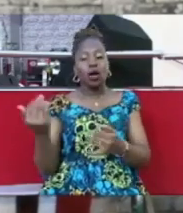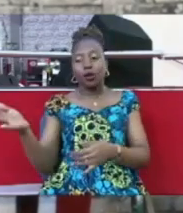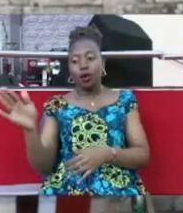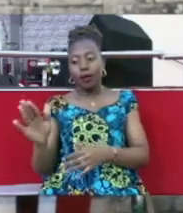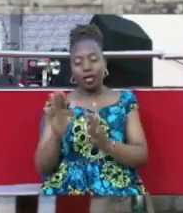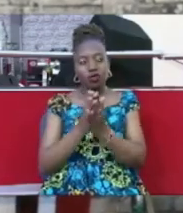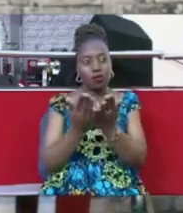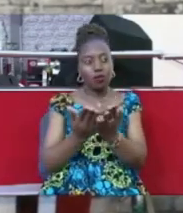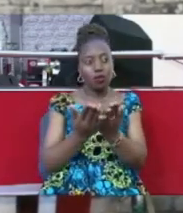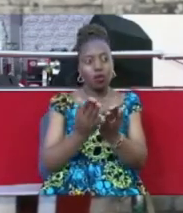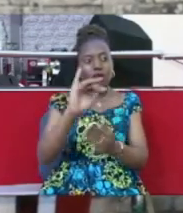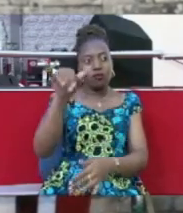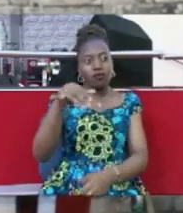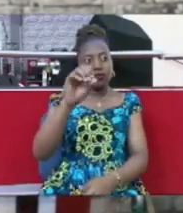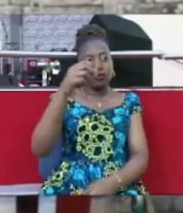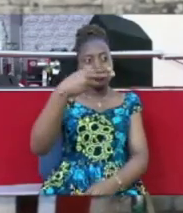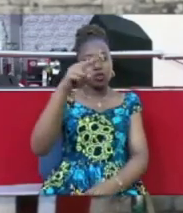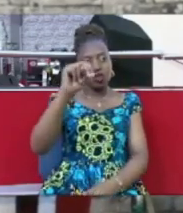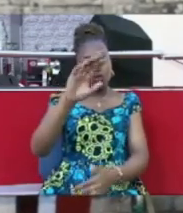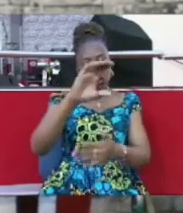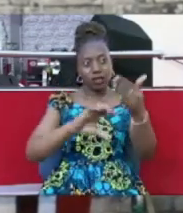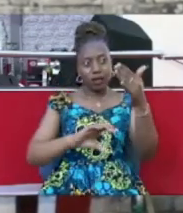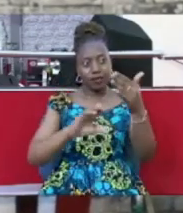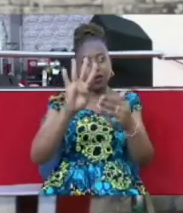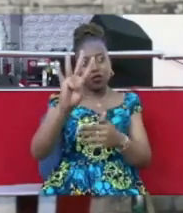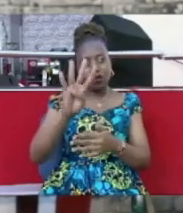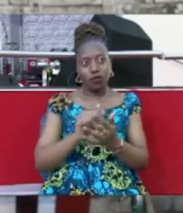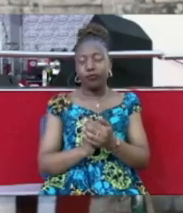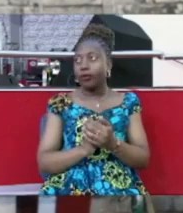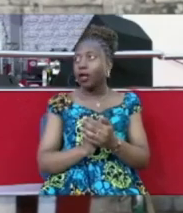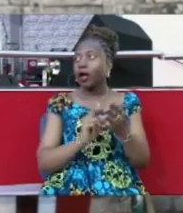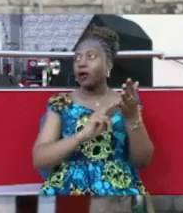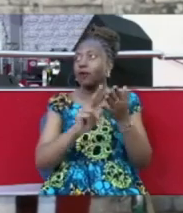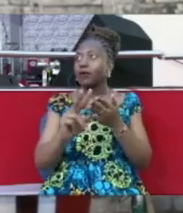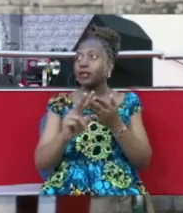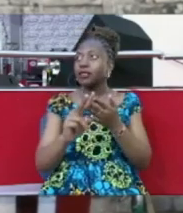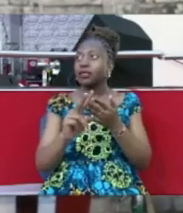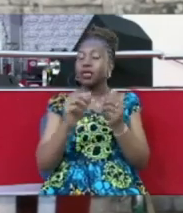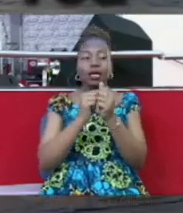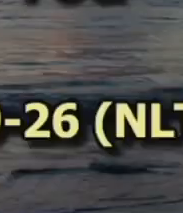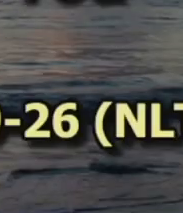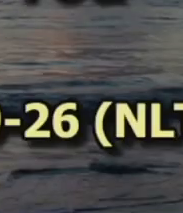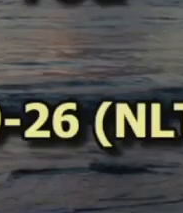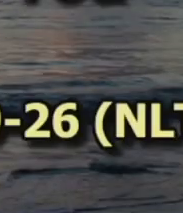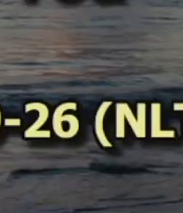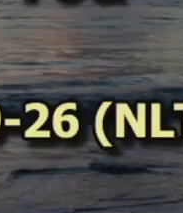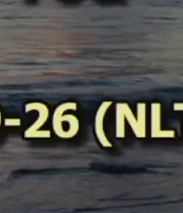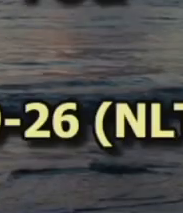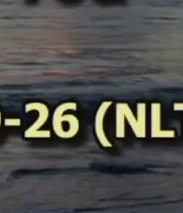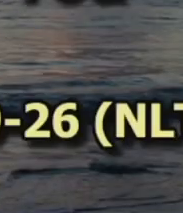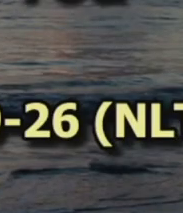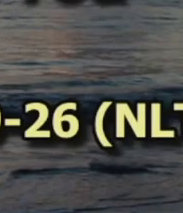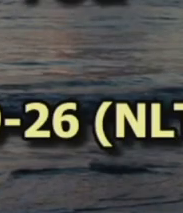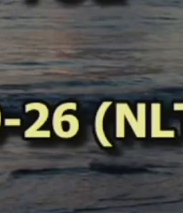chapter 4. Turudie kitabu cha Yohana. John chapter 4 verses 19 to 20.